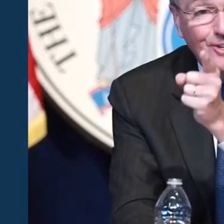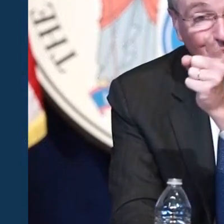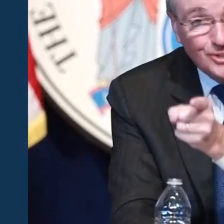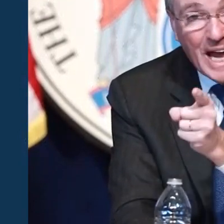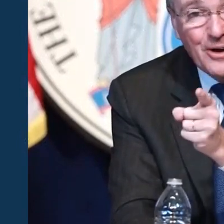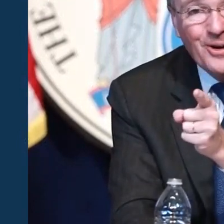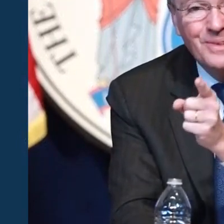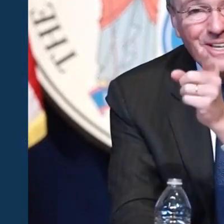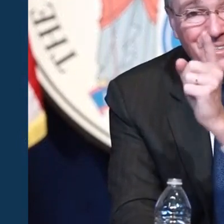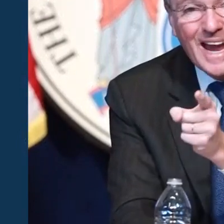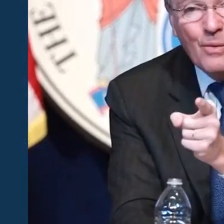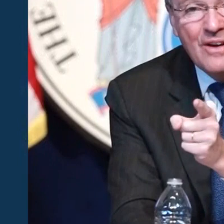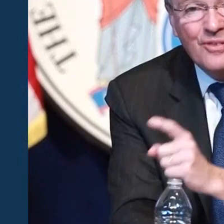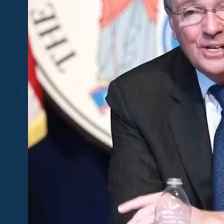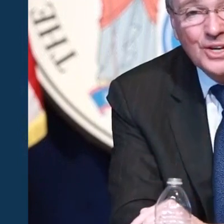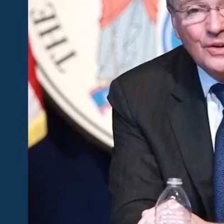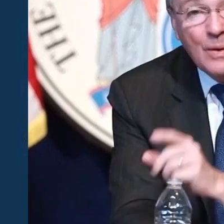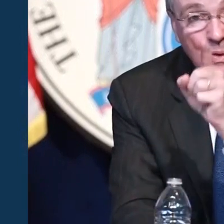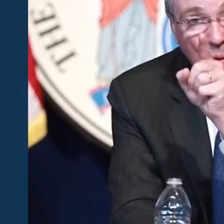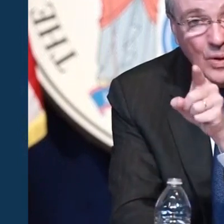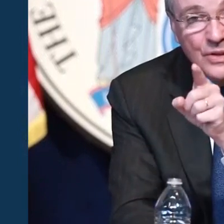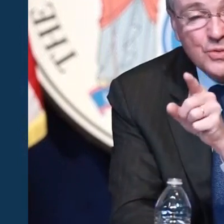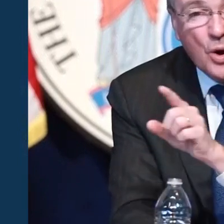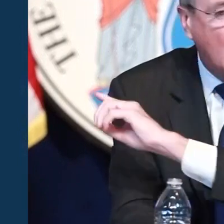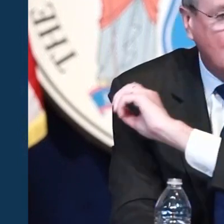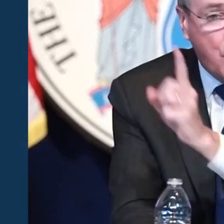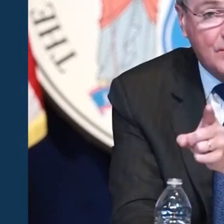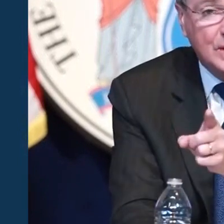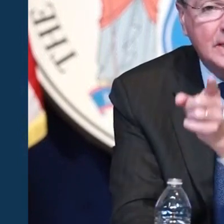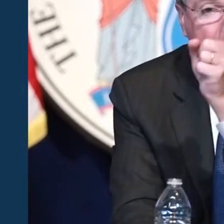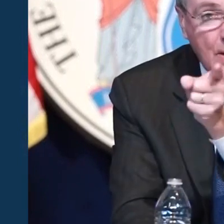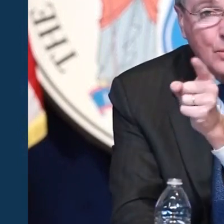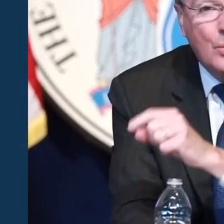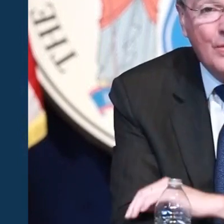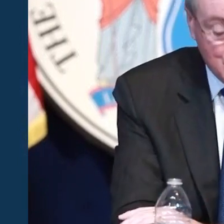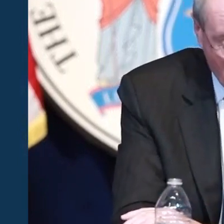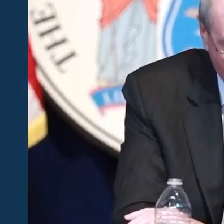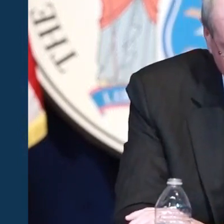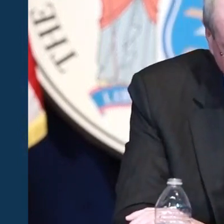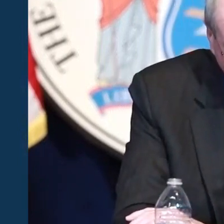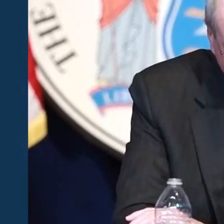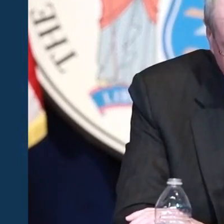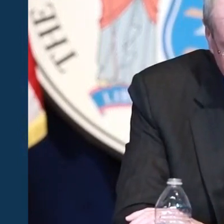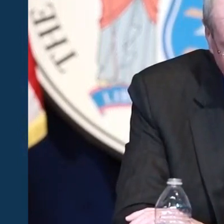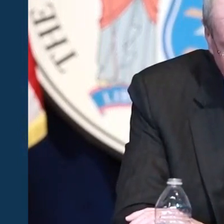gas, stay home, stay away from each other, and we will win this war. Unequivocally, we will win this war.